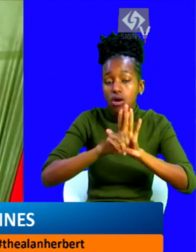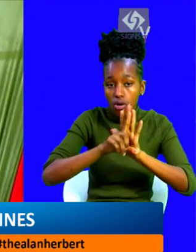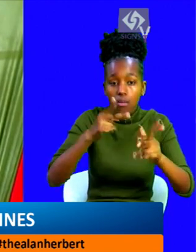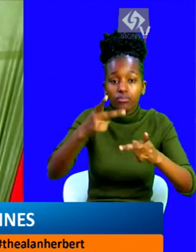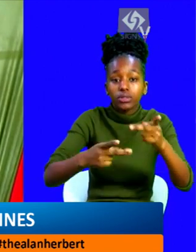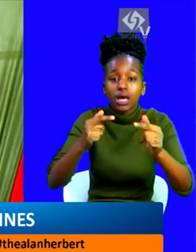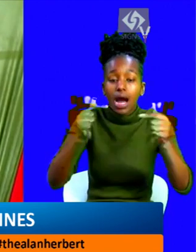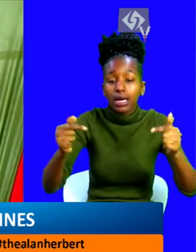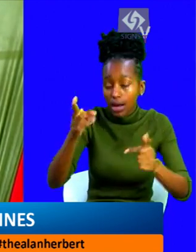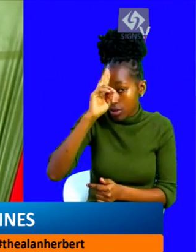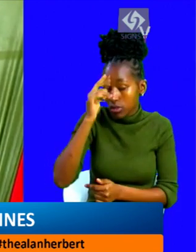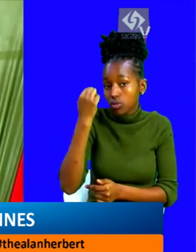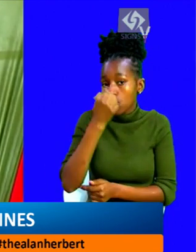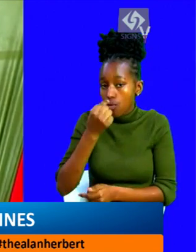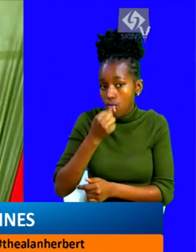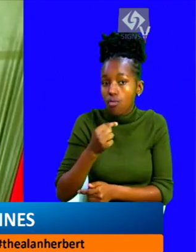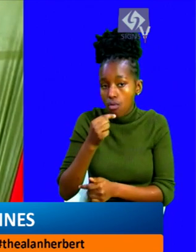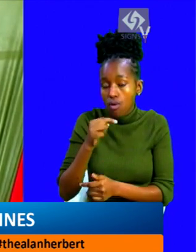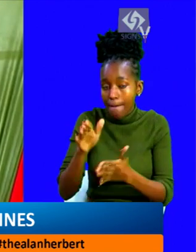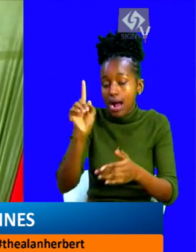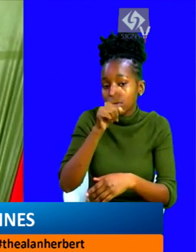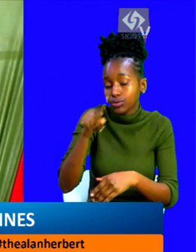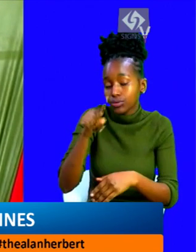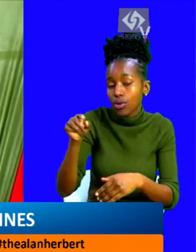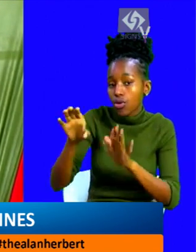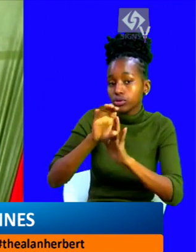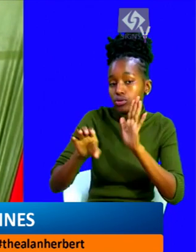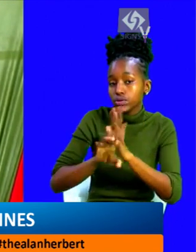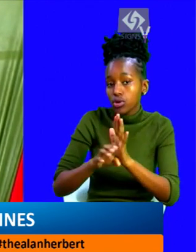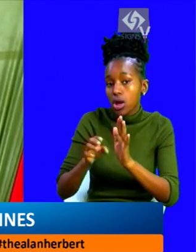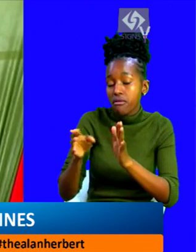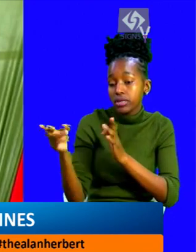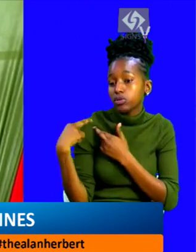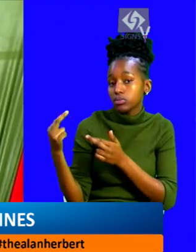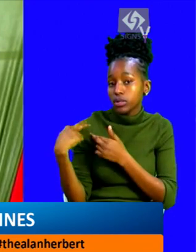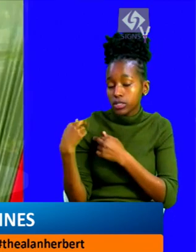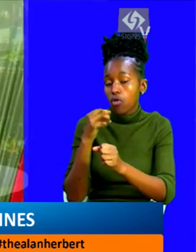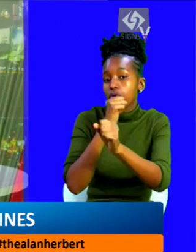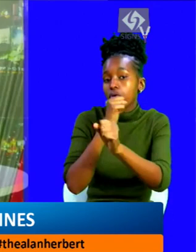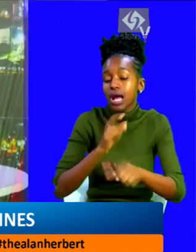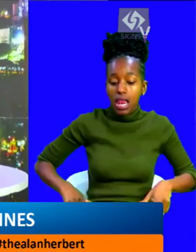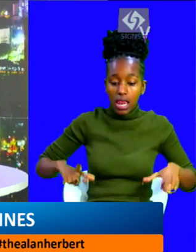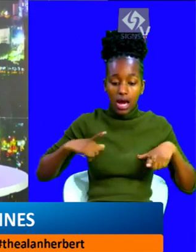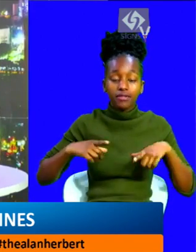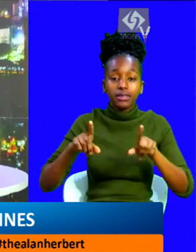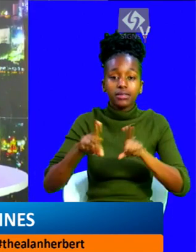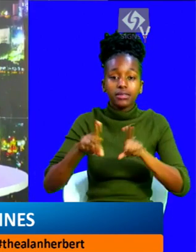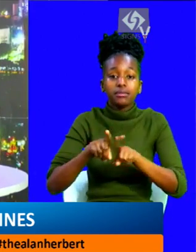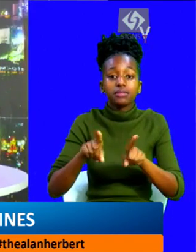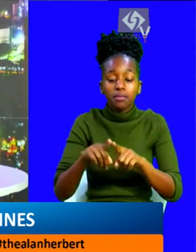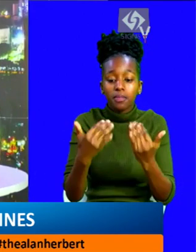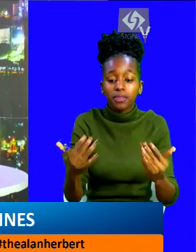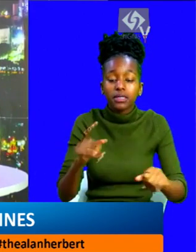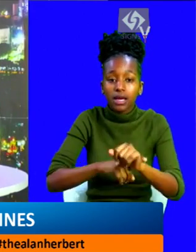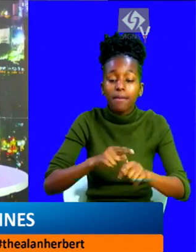The ones who succumbed had them on the head, on the chest, but the majority of them were running away. Why kill people running